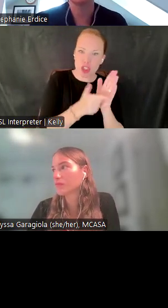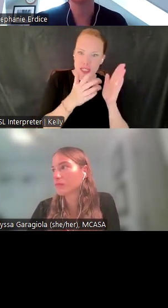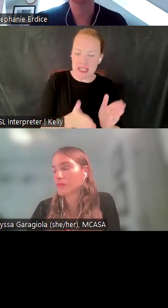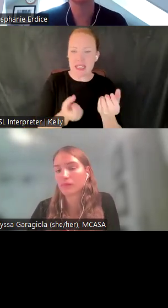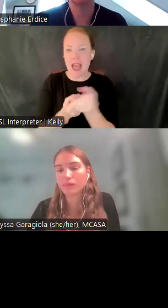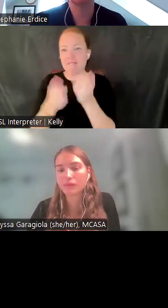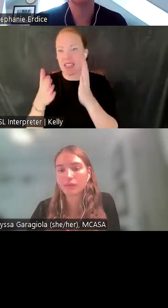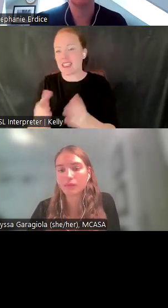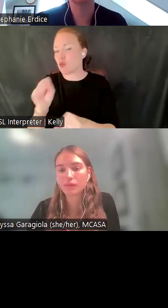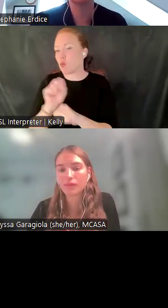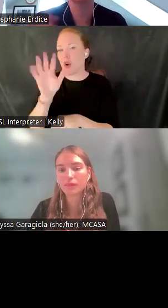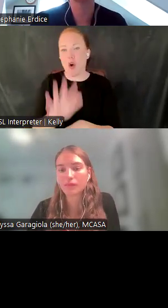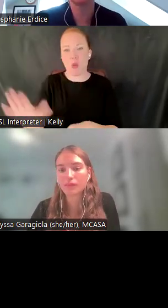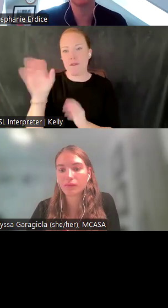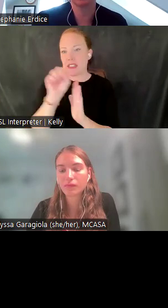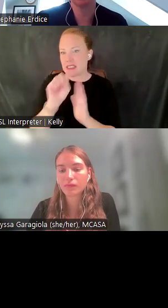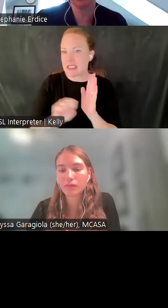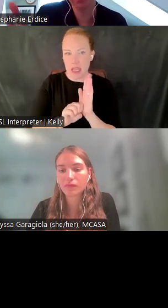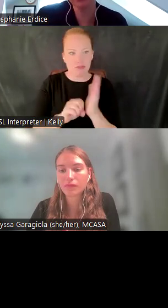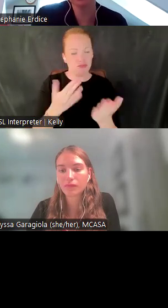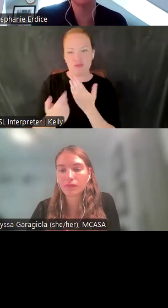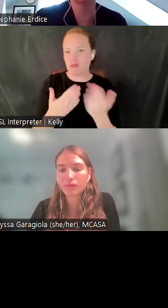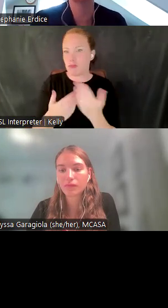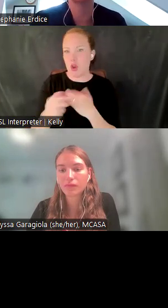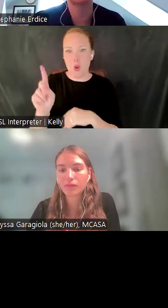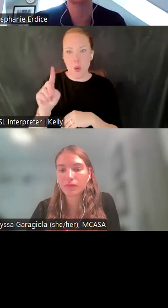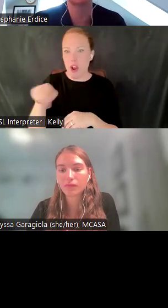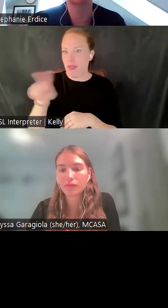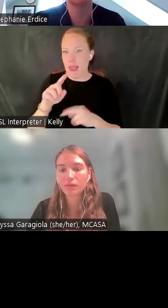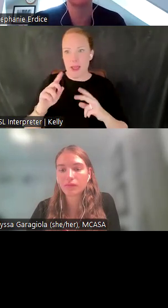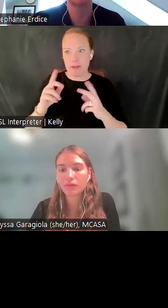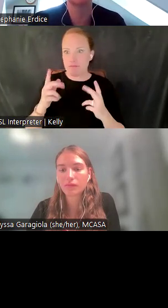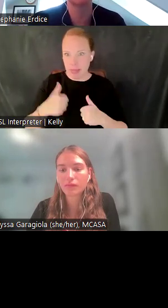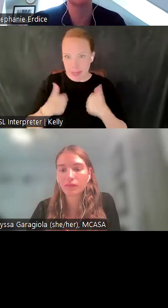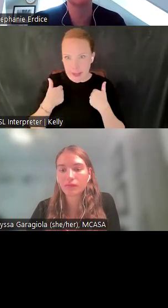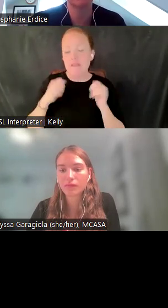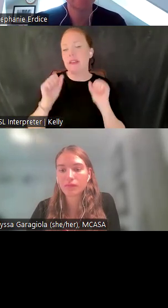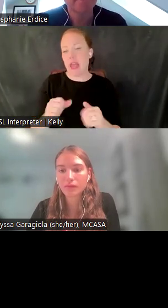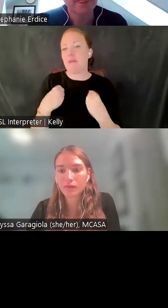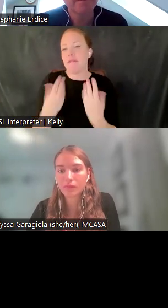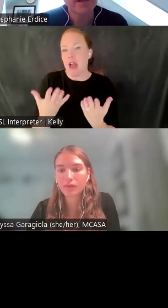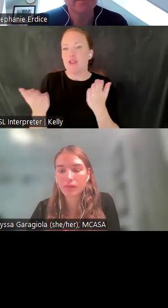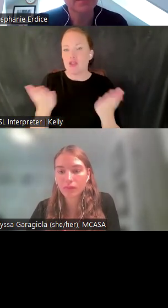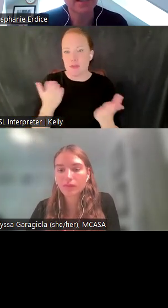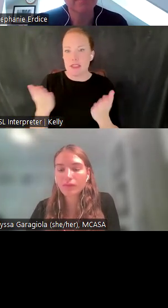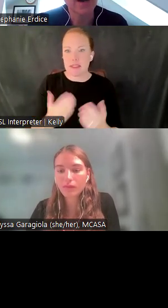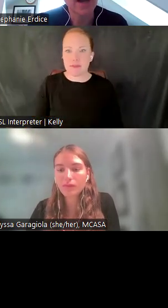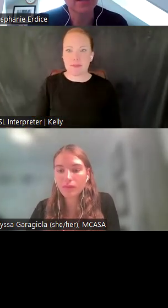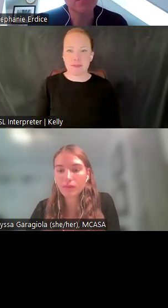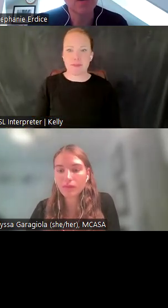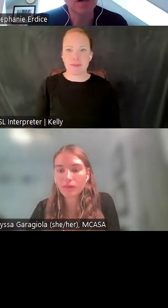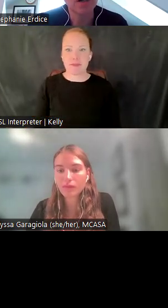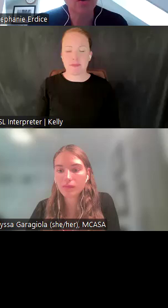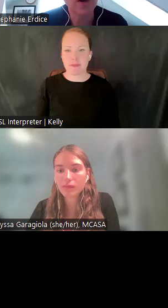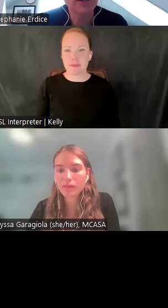entire state. So regardless of where they're personally physically located, they could provide services. Let me scan for